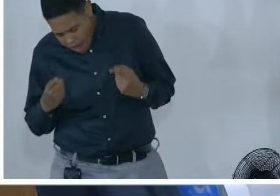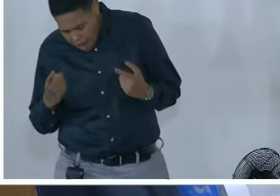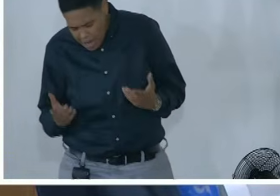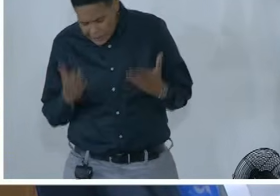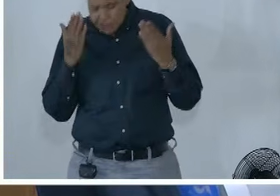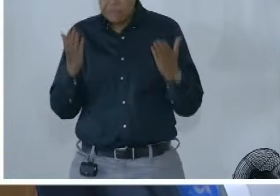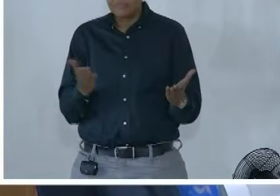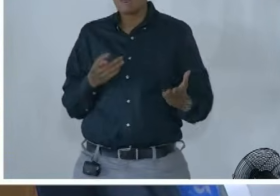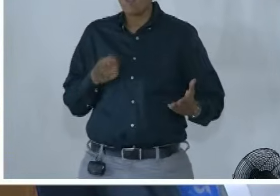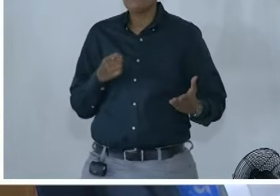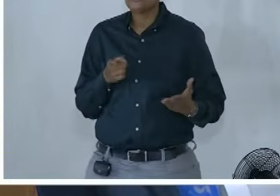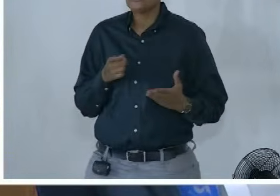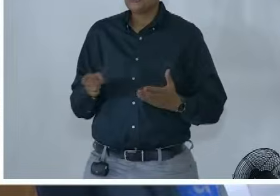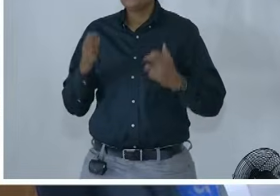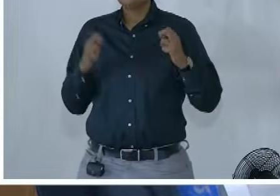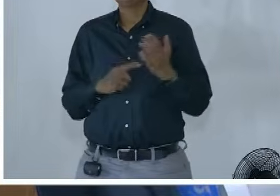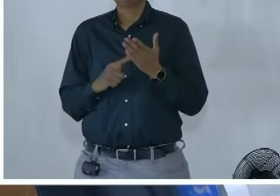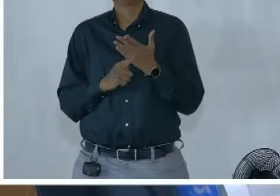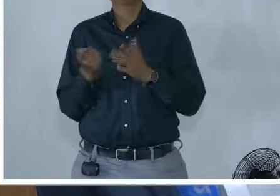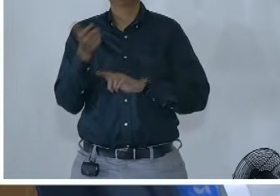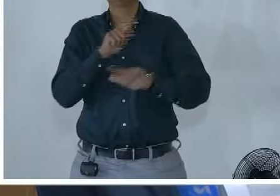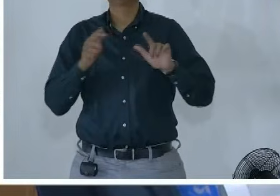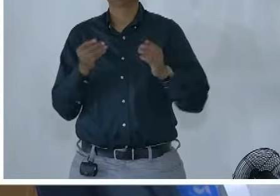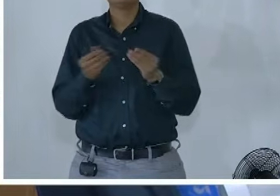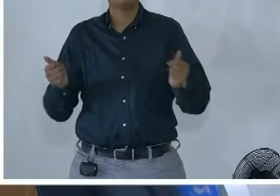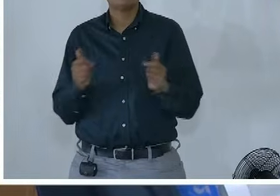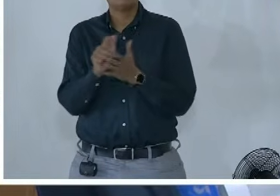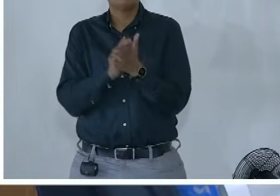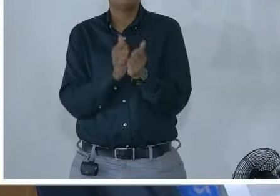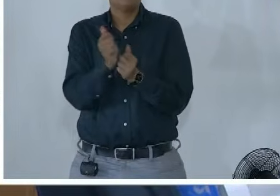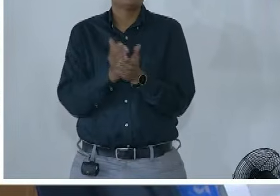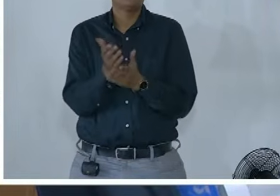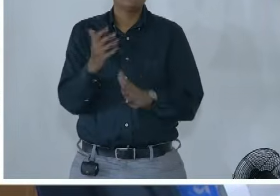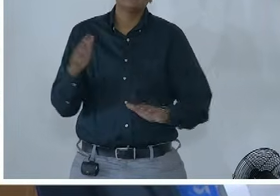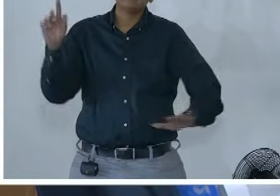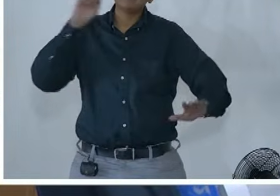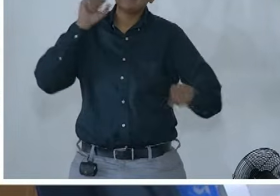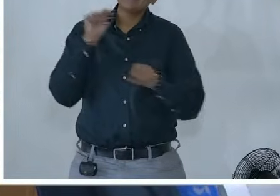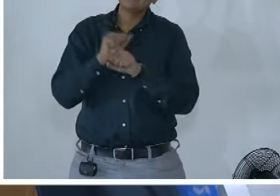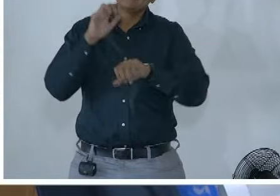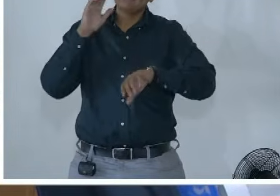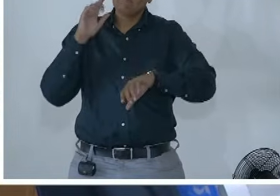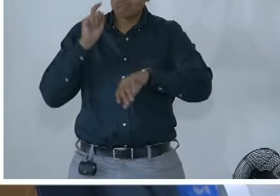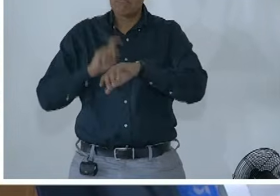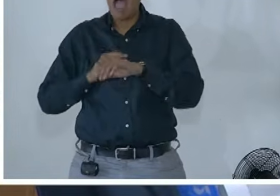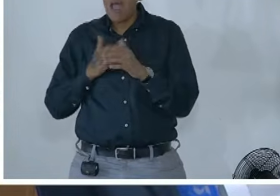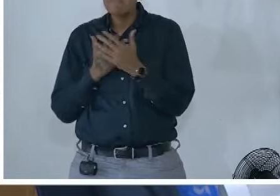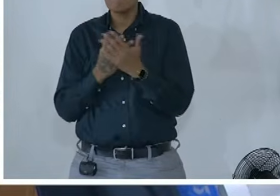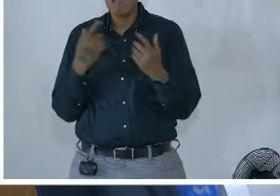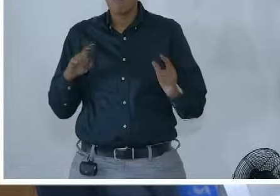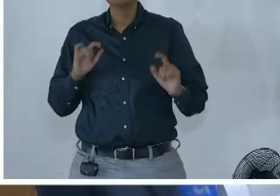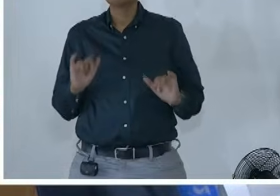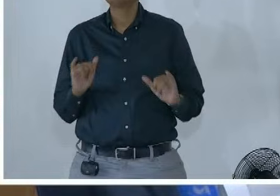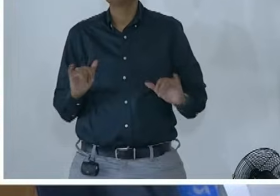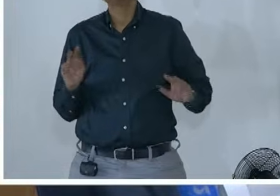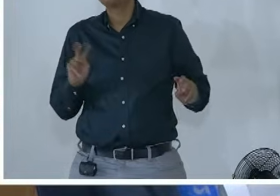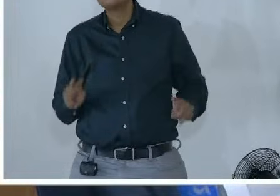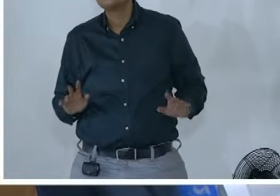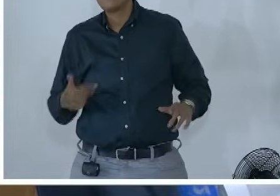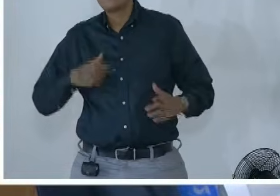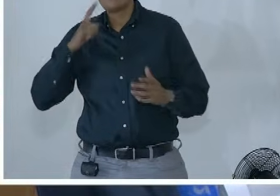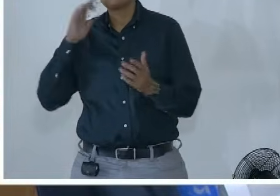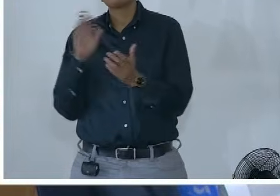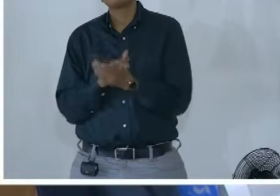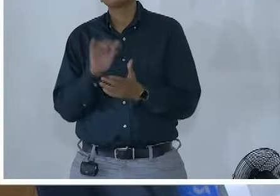the Mediation Act. It has been quite some time, and I